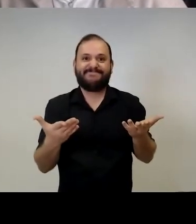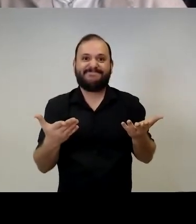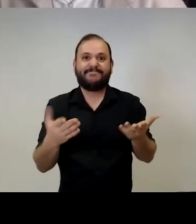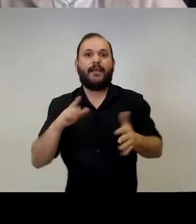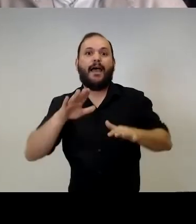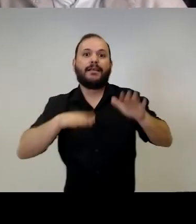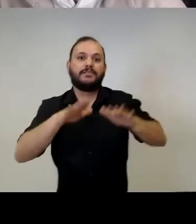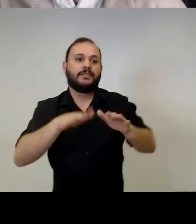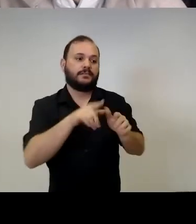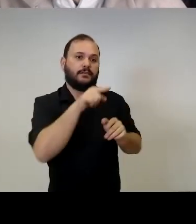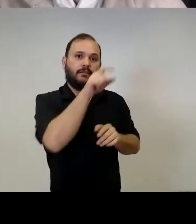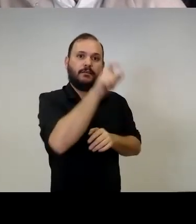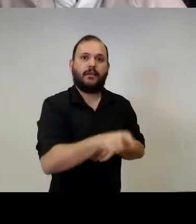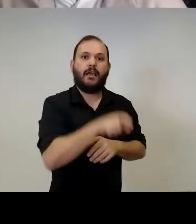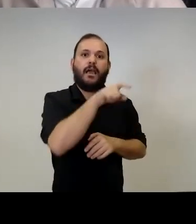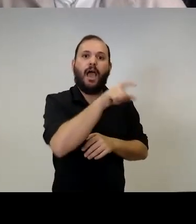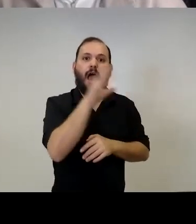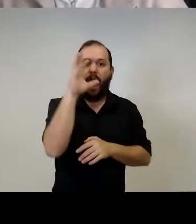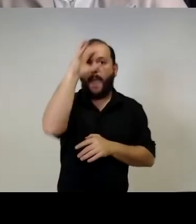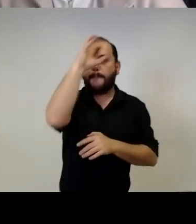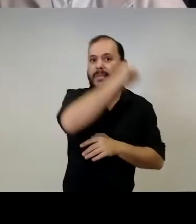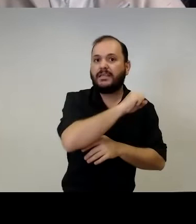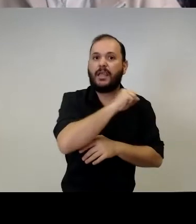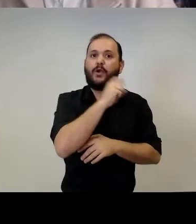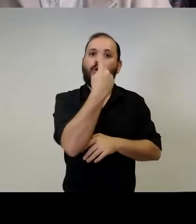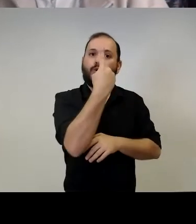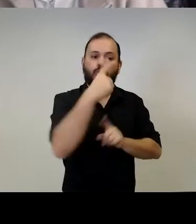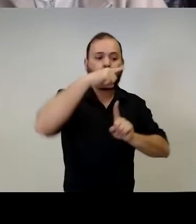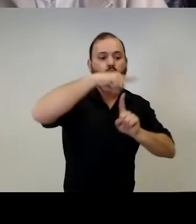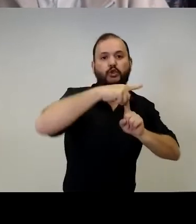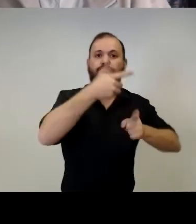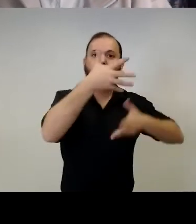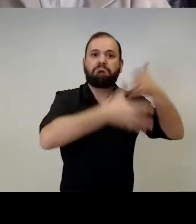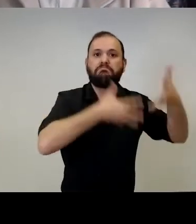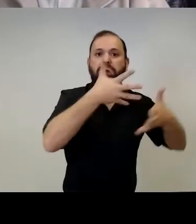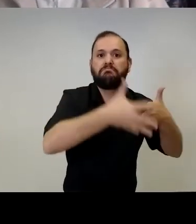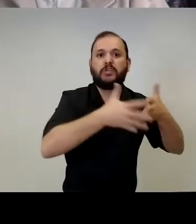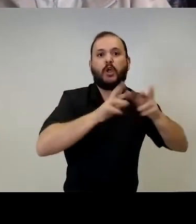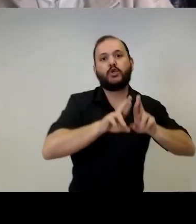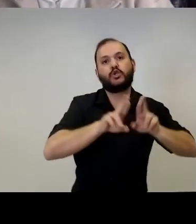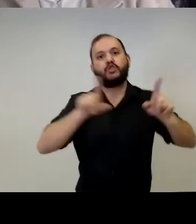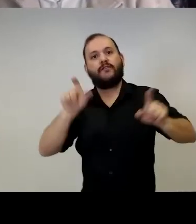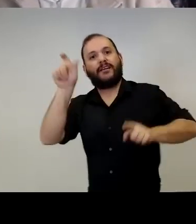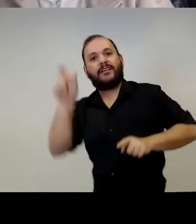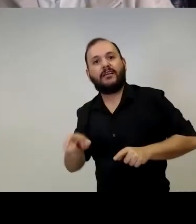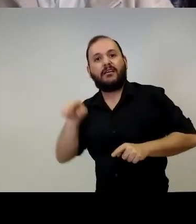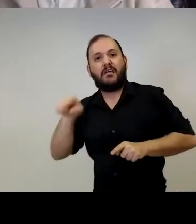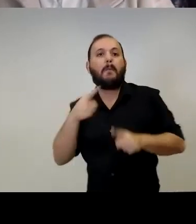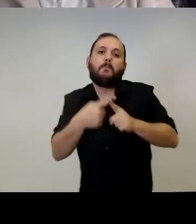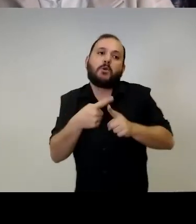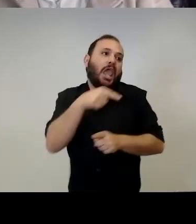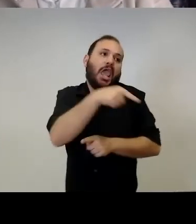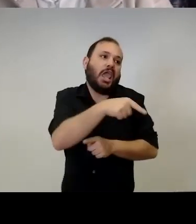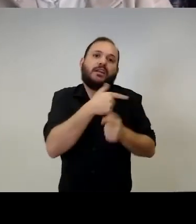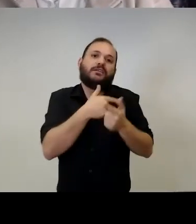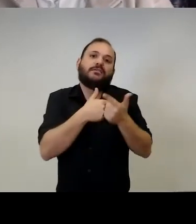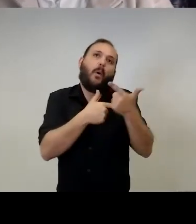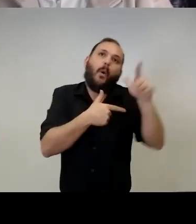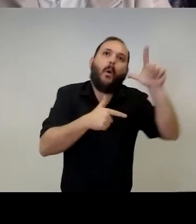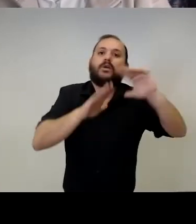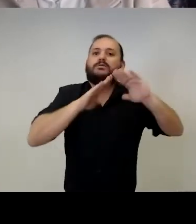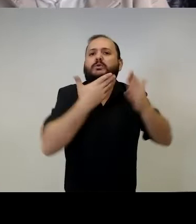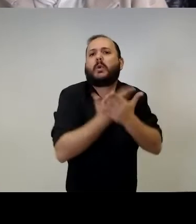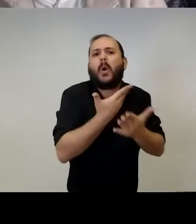sign language. It is not standard because they come from a different school, from a different area, etc. Sometimes